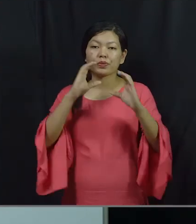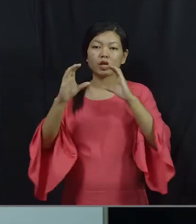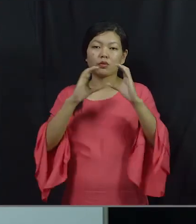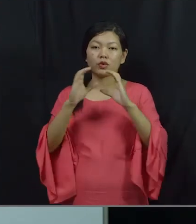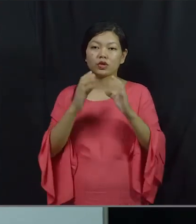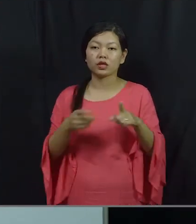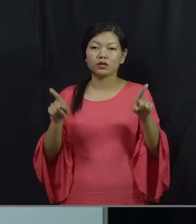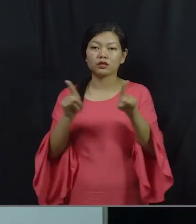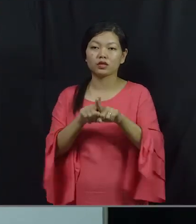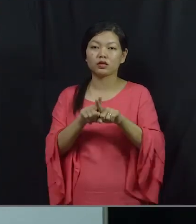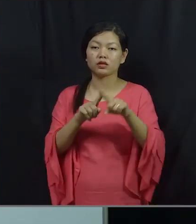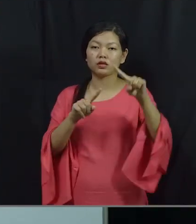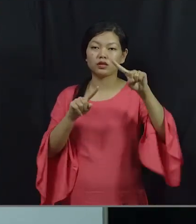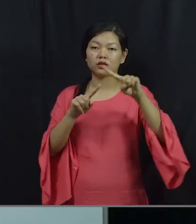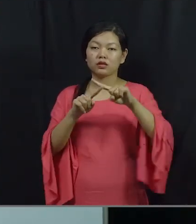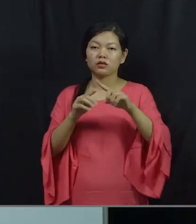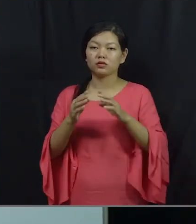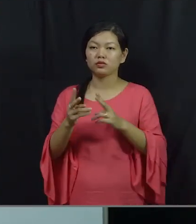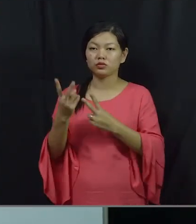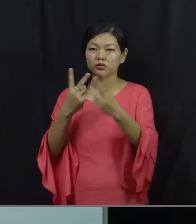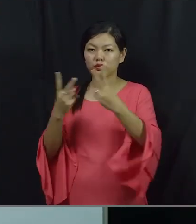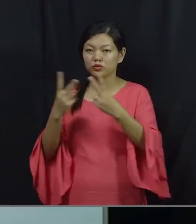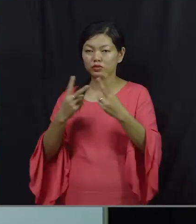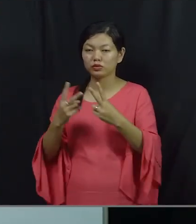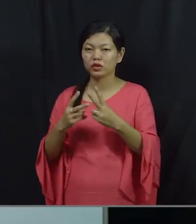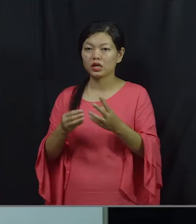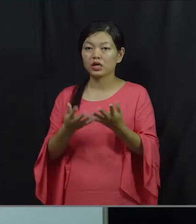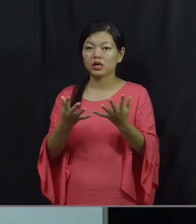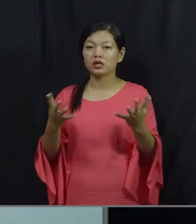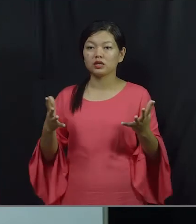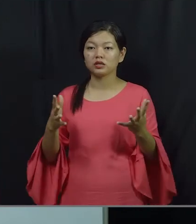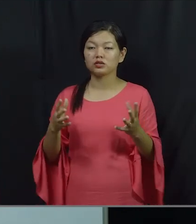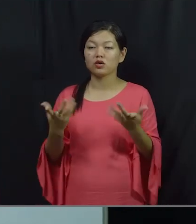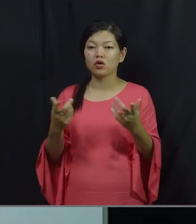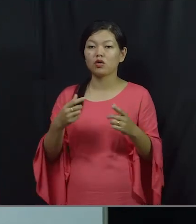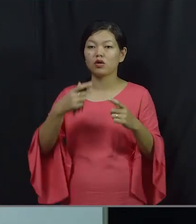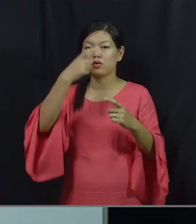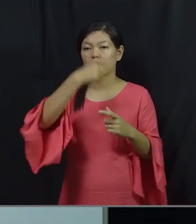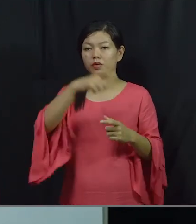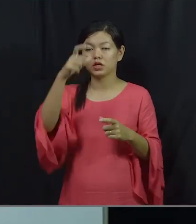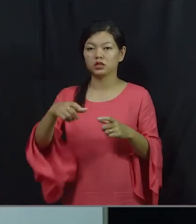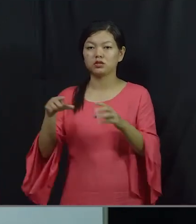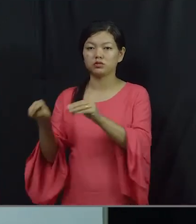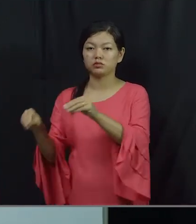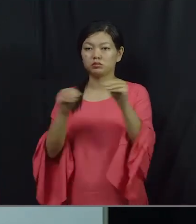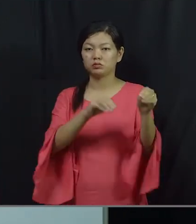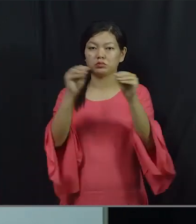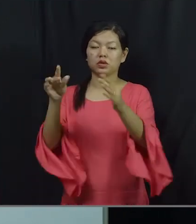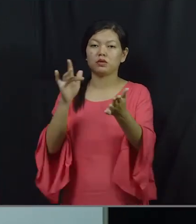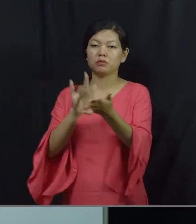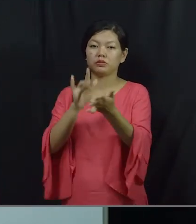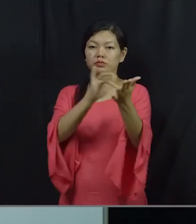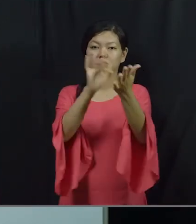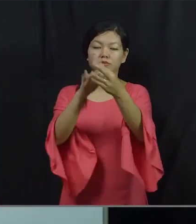Communication and transport development stage. There has been an increase in national and international